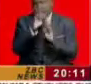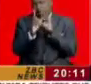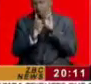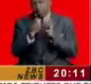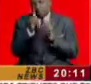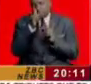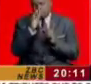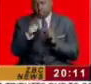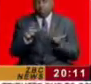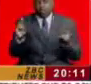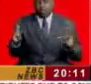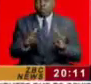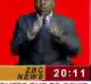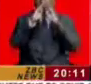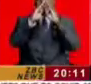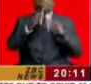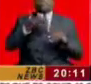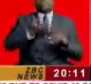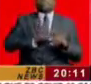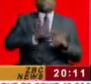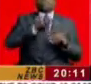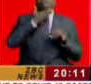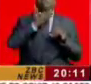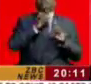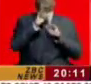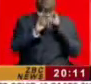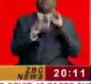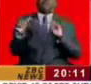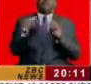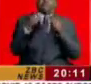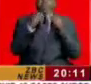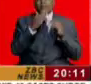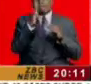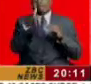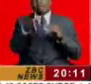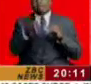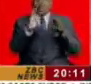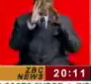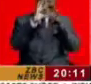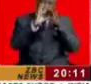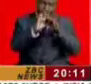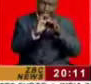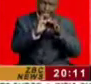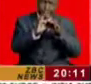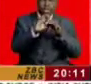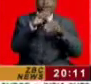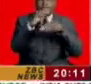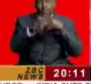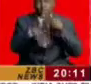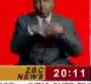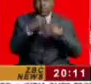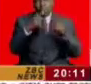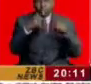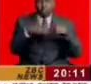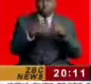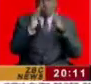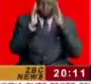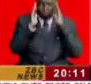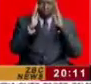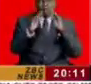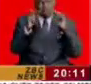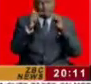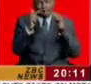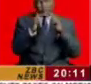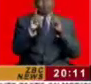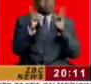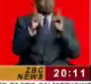sphere. The Parliamentary Portfolio Committee representatives applauded the civic society organizations for diverting from a confrontational